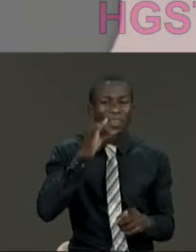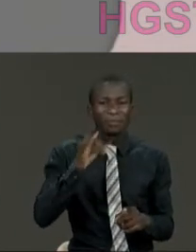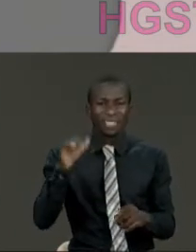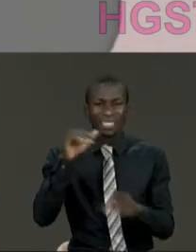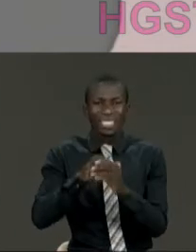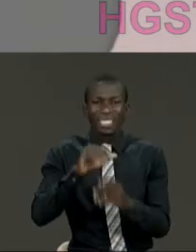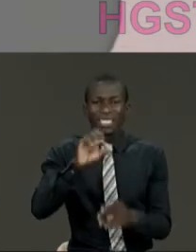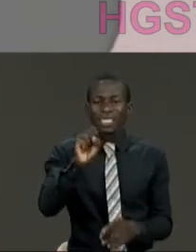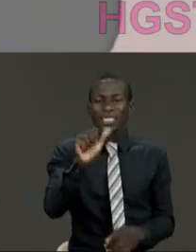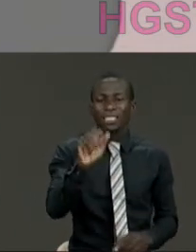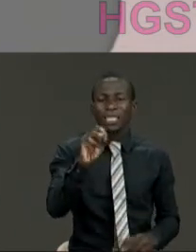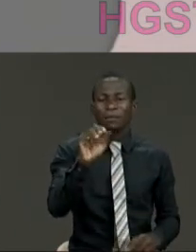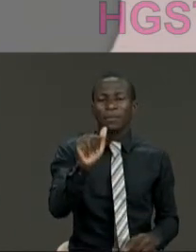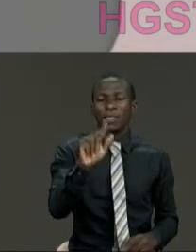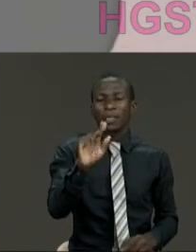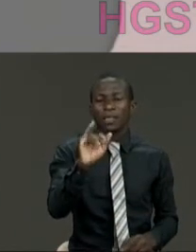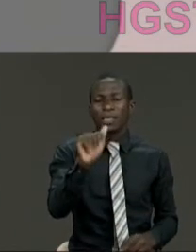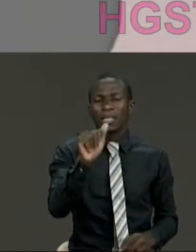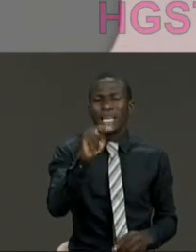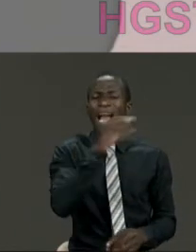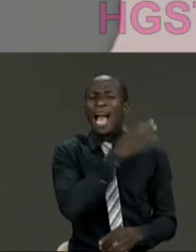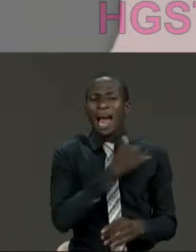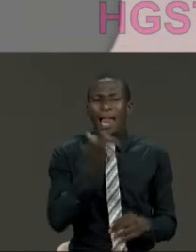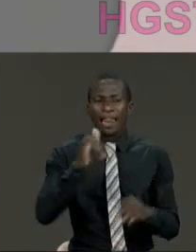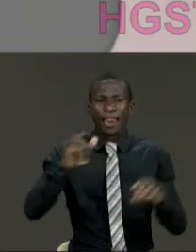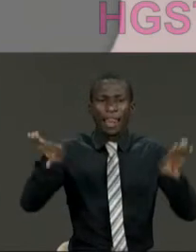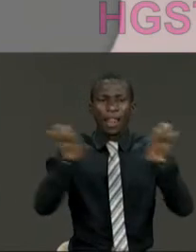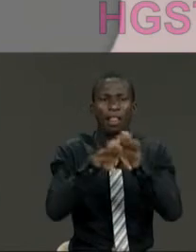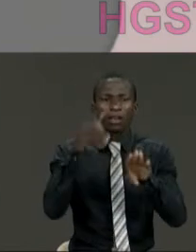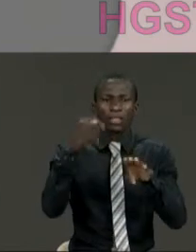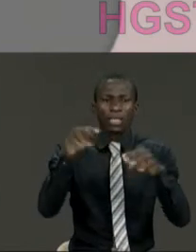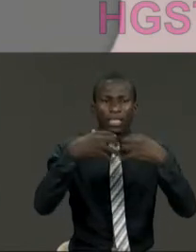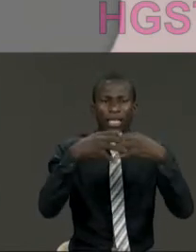gates, and even the women are killing